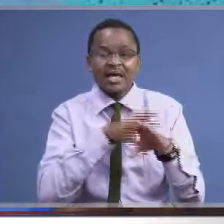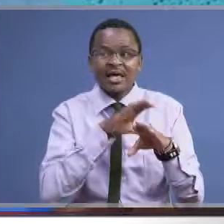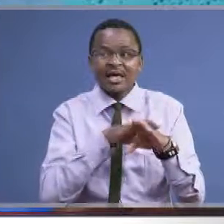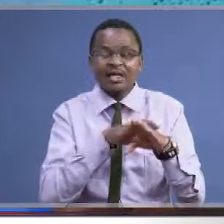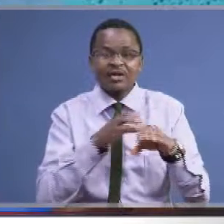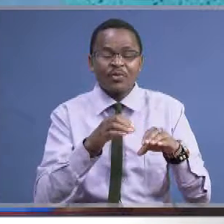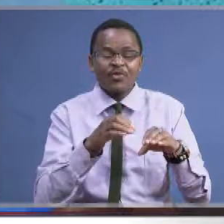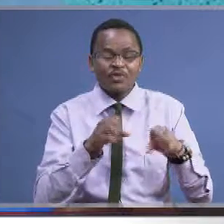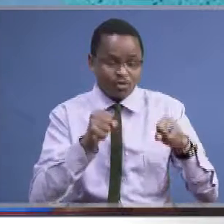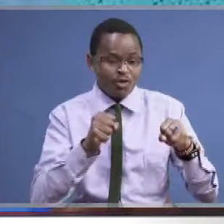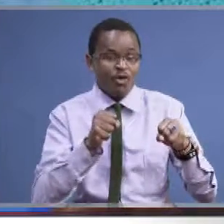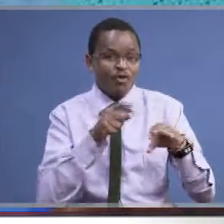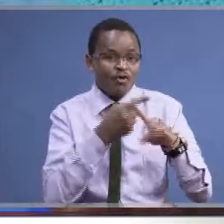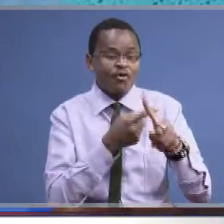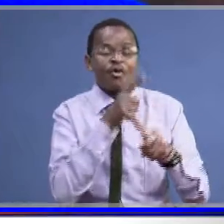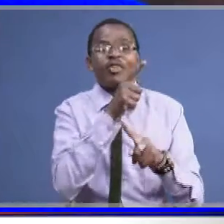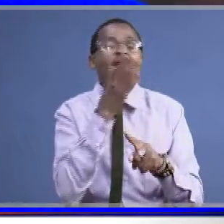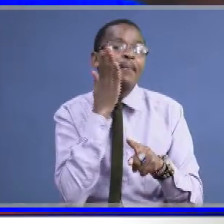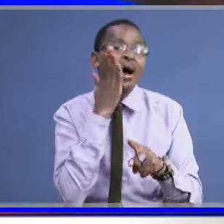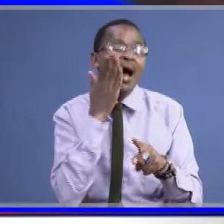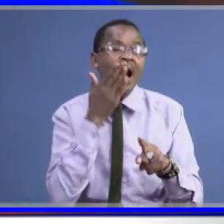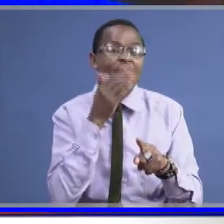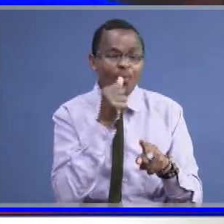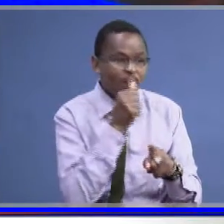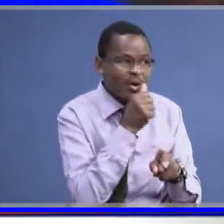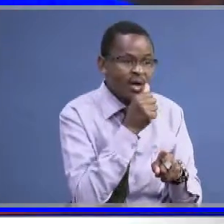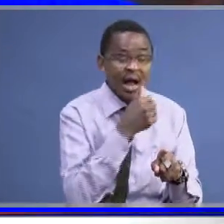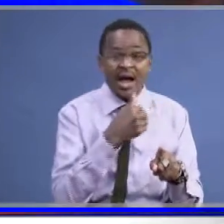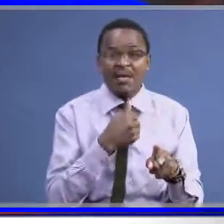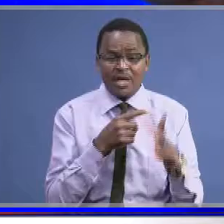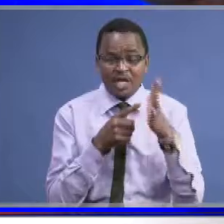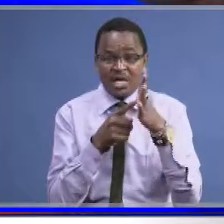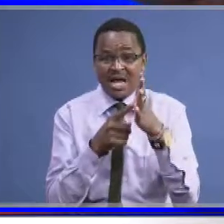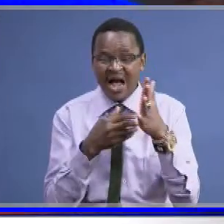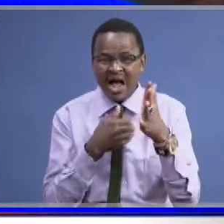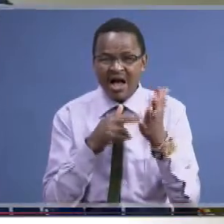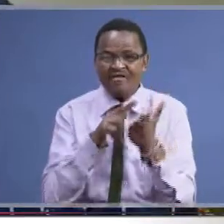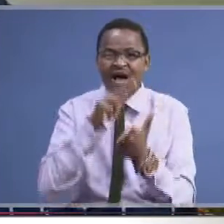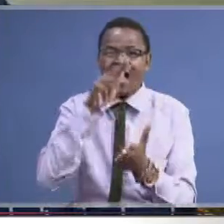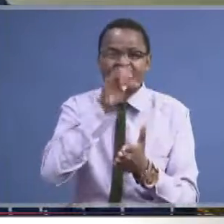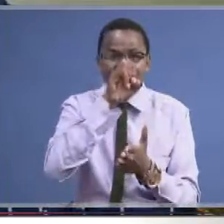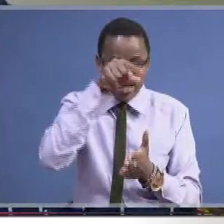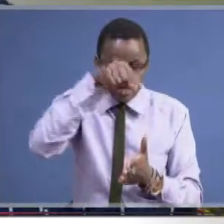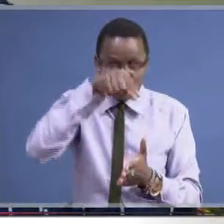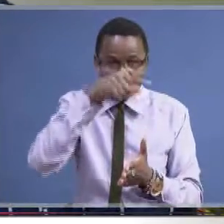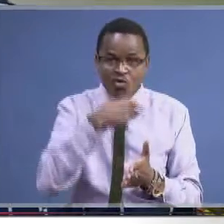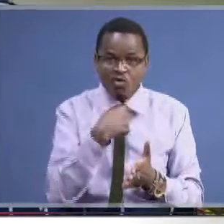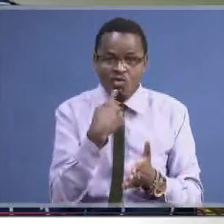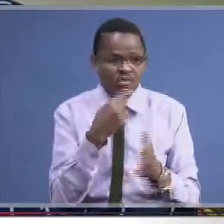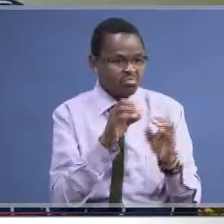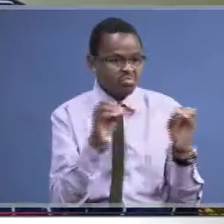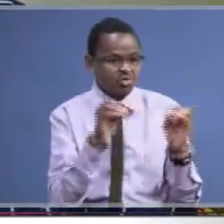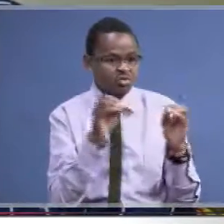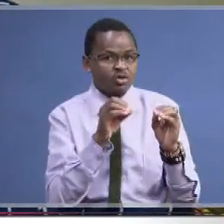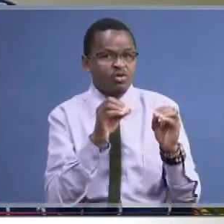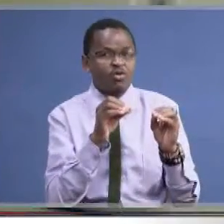from their mothers. Babies who are breastfed have, it has been shown, have a higher IQ than babies who have not